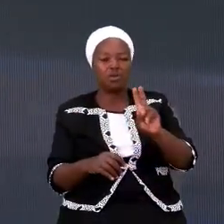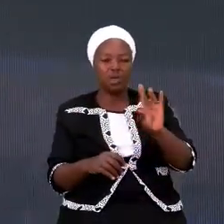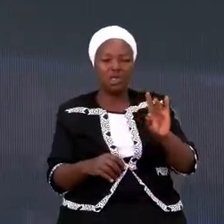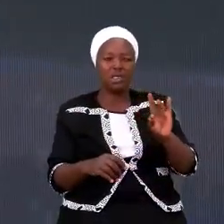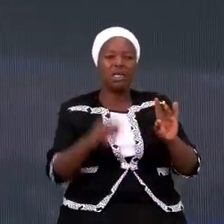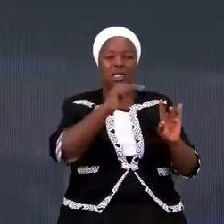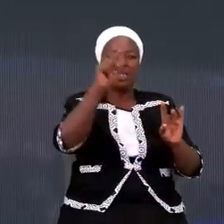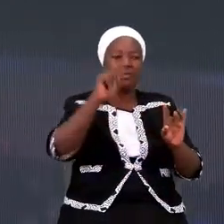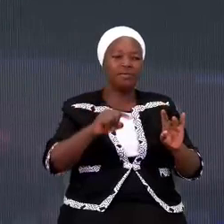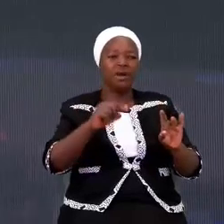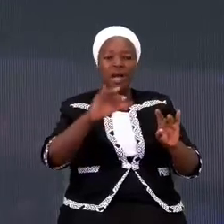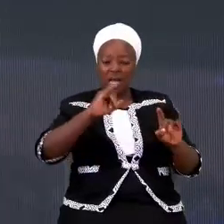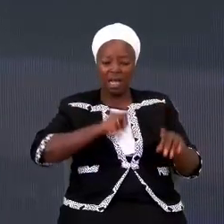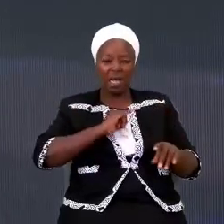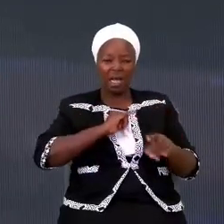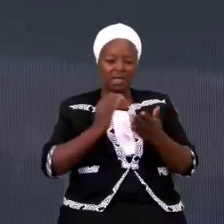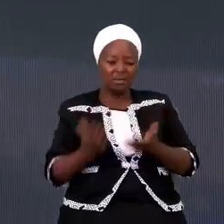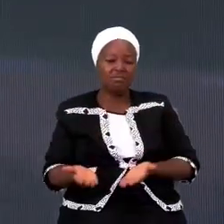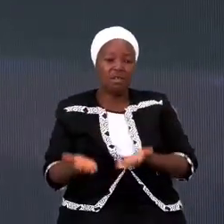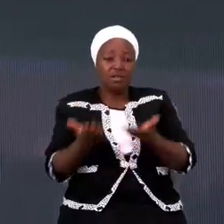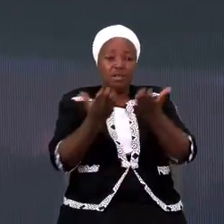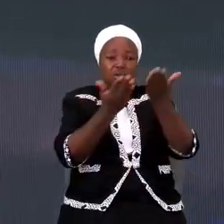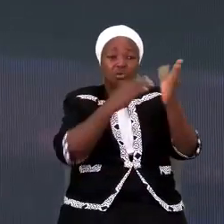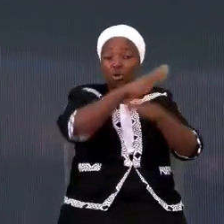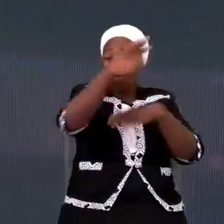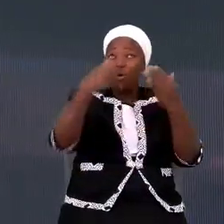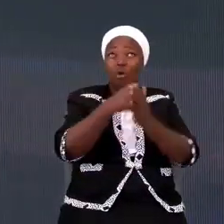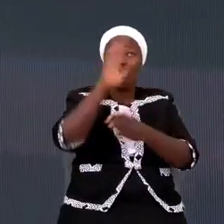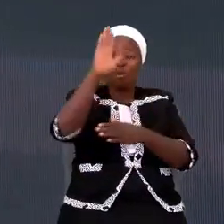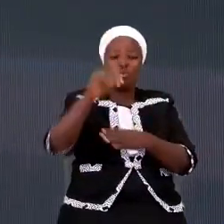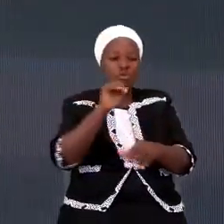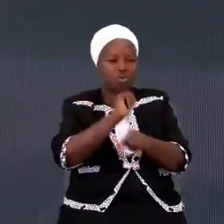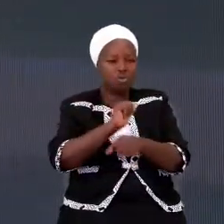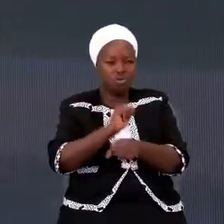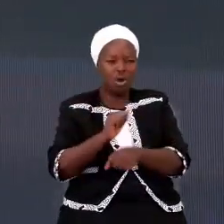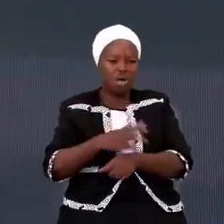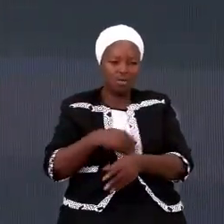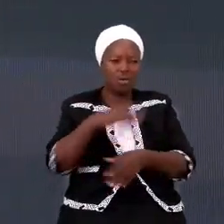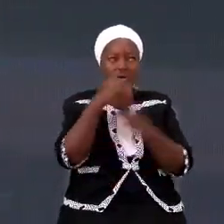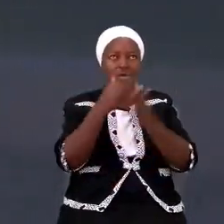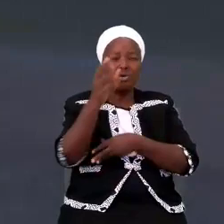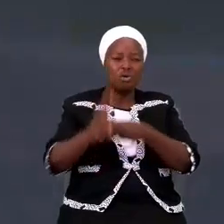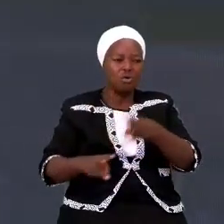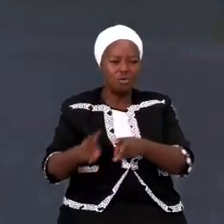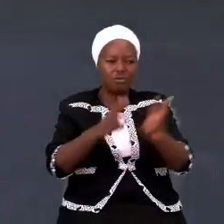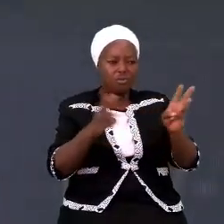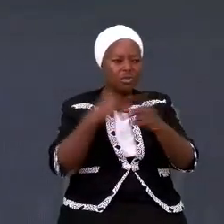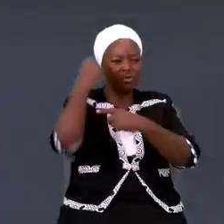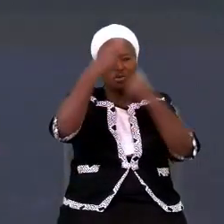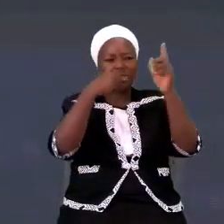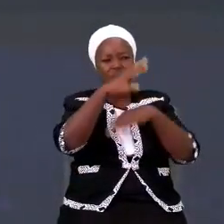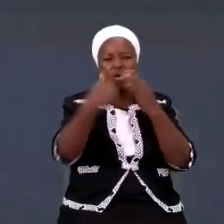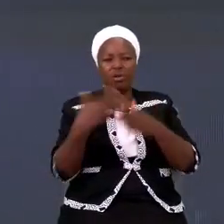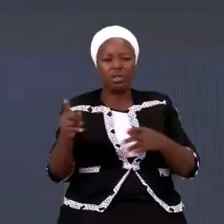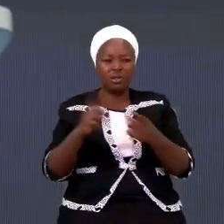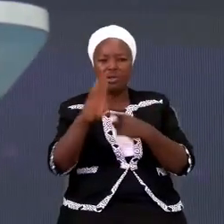all things to be right. And I hate every false way. Look at number two there. Number two there, we're